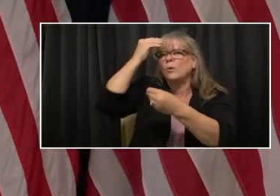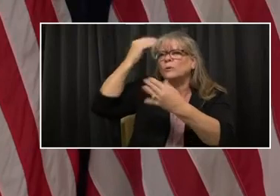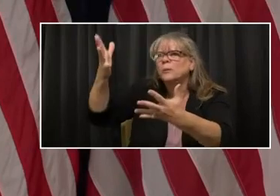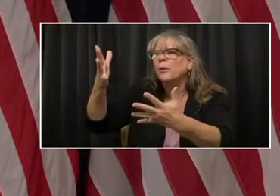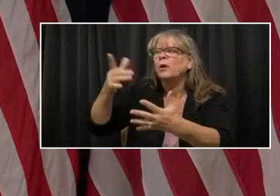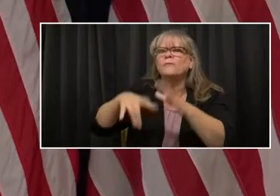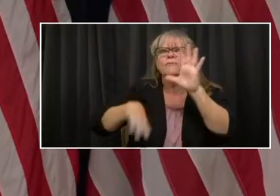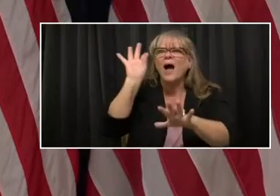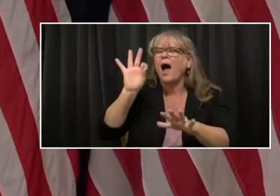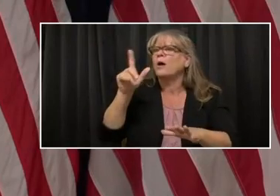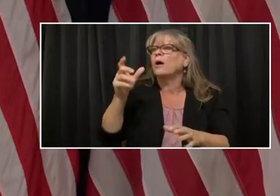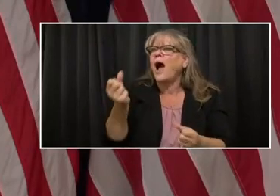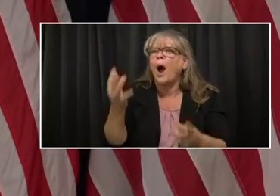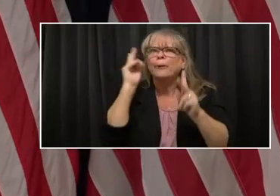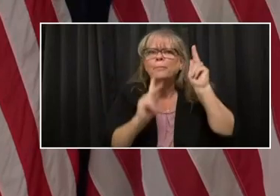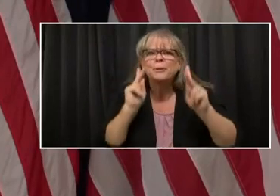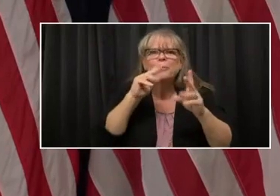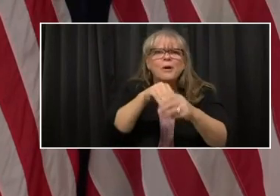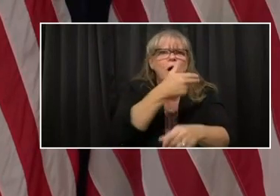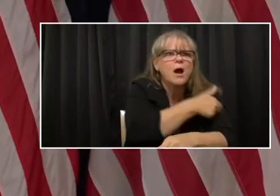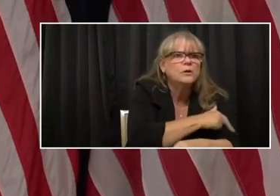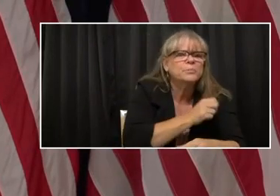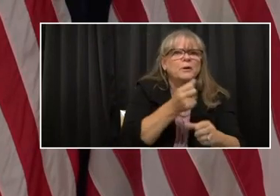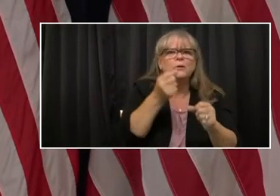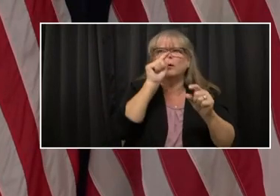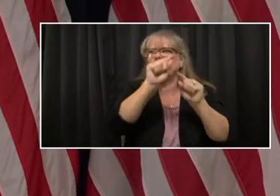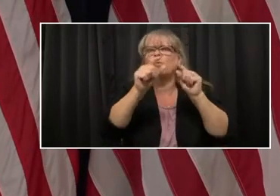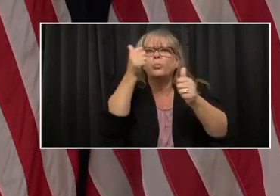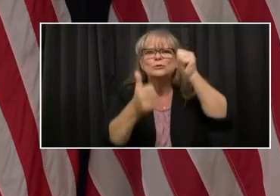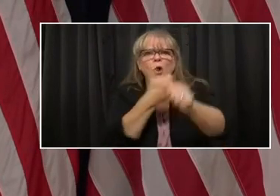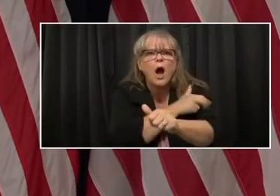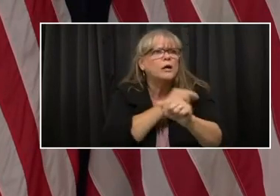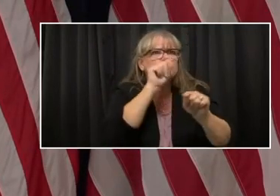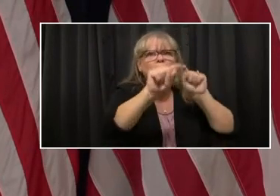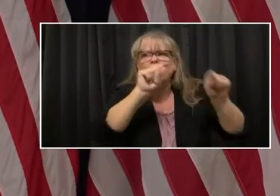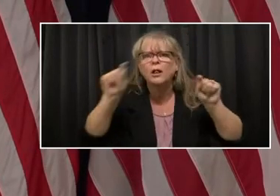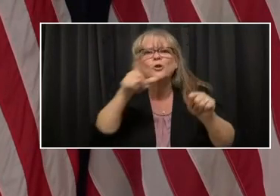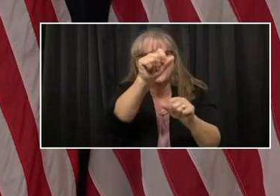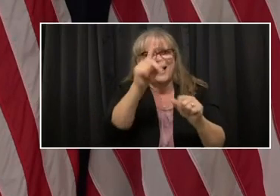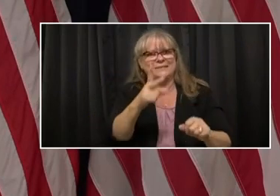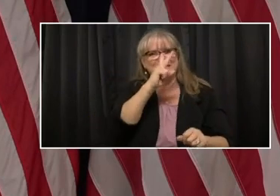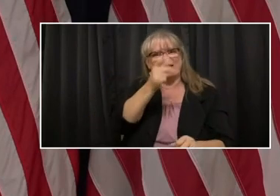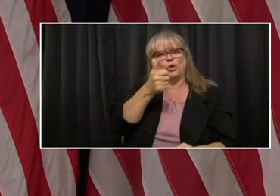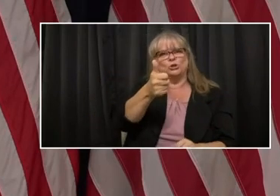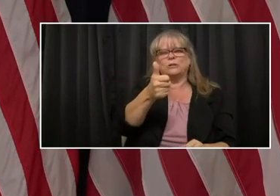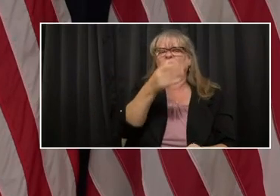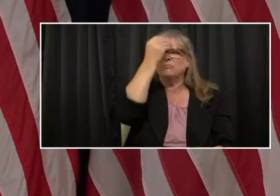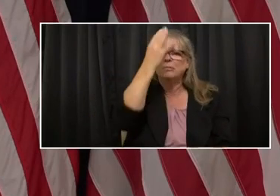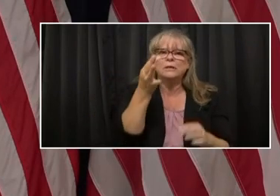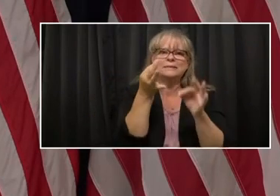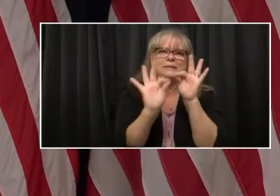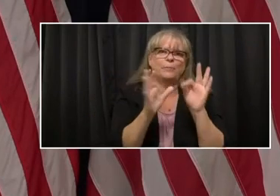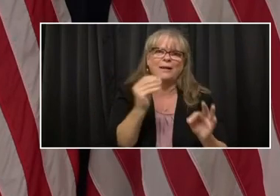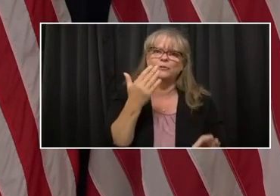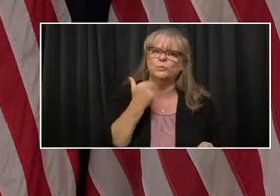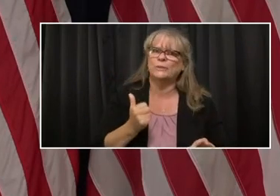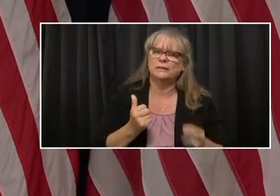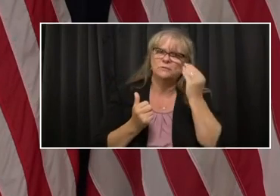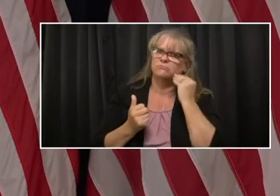way. Part of our goal to really empower people to make smart decisions in your everyday